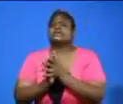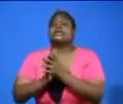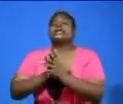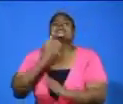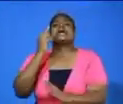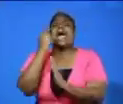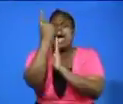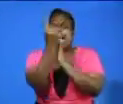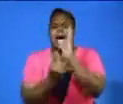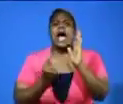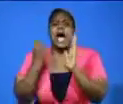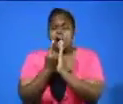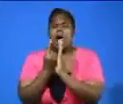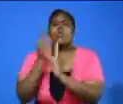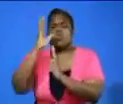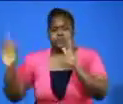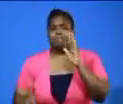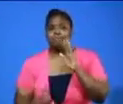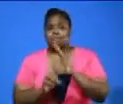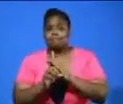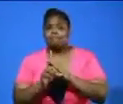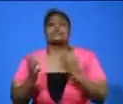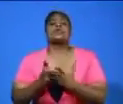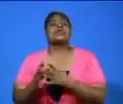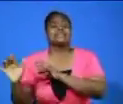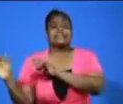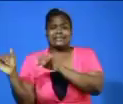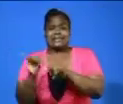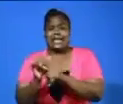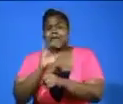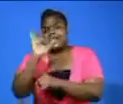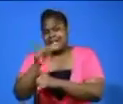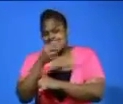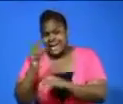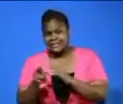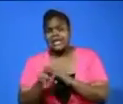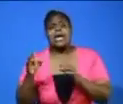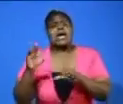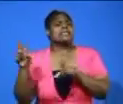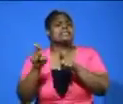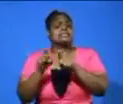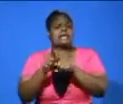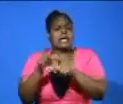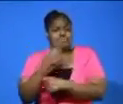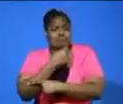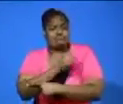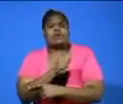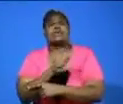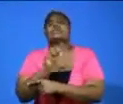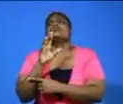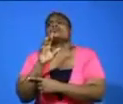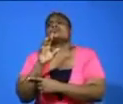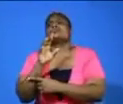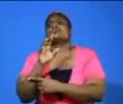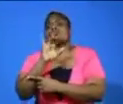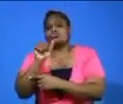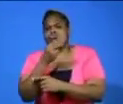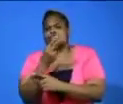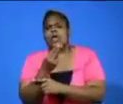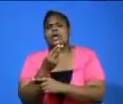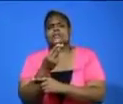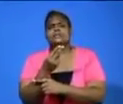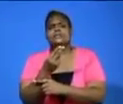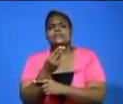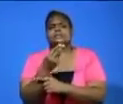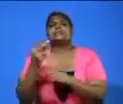hour is coming when the same threat to Elijah and the same threat to John the Baptist will be